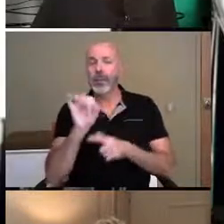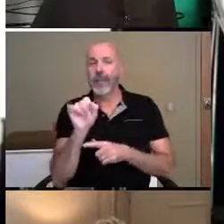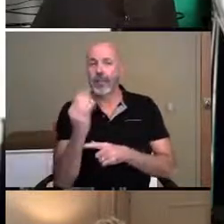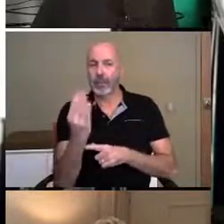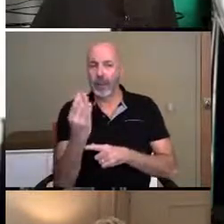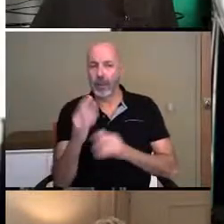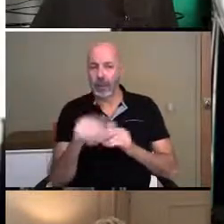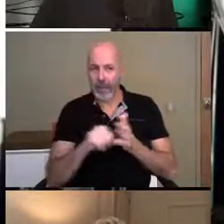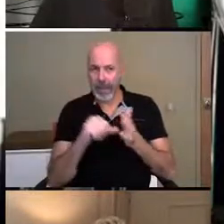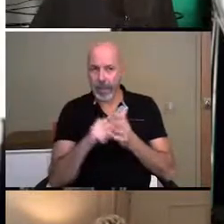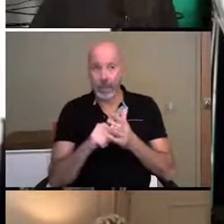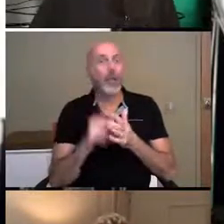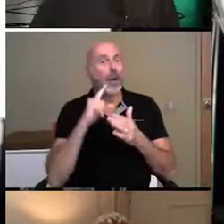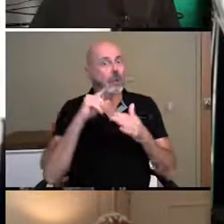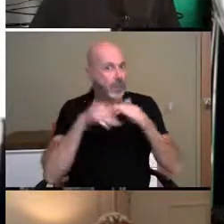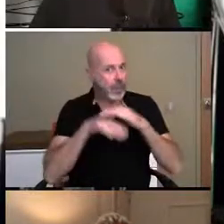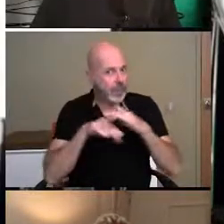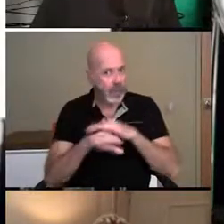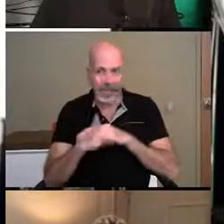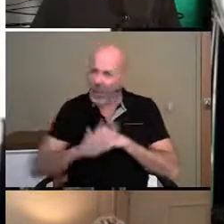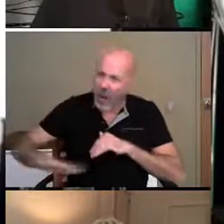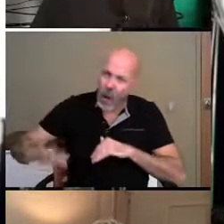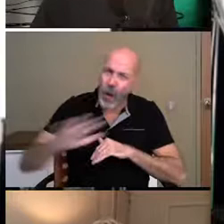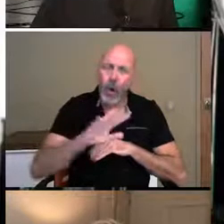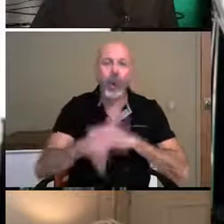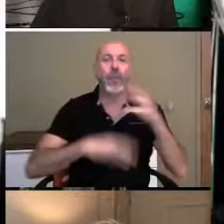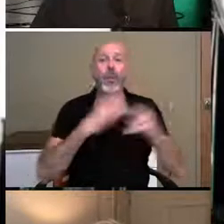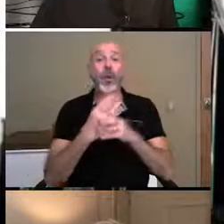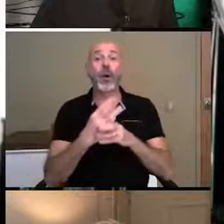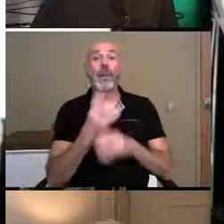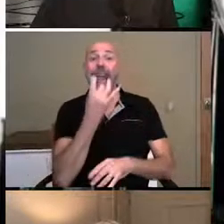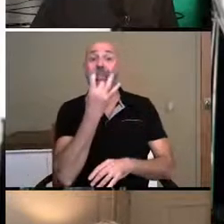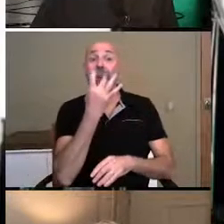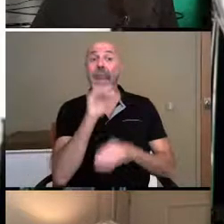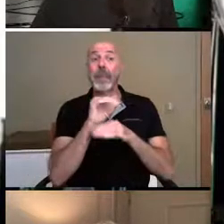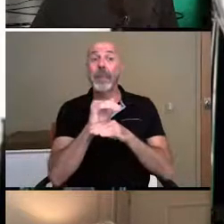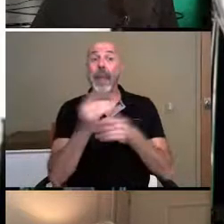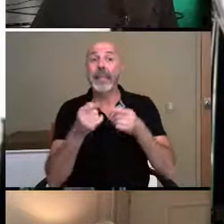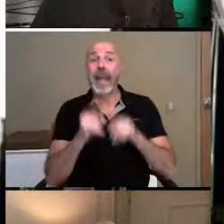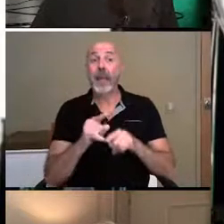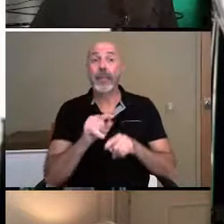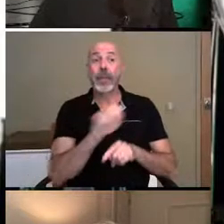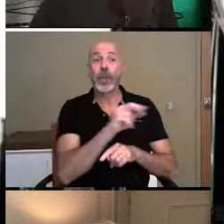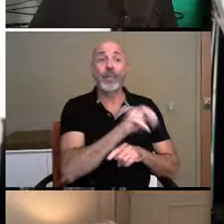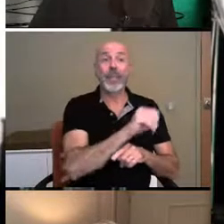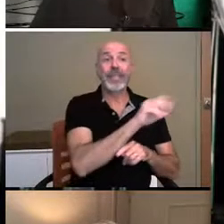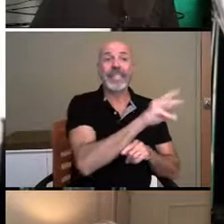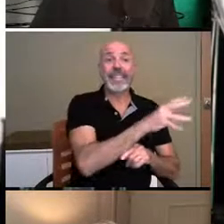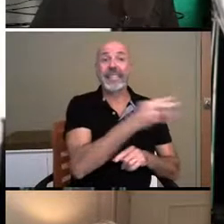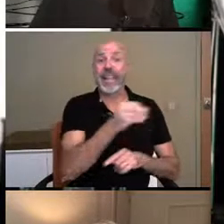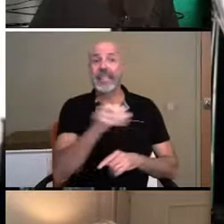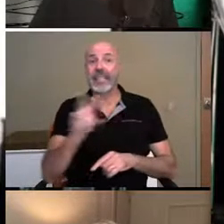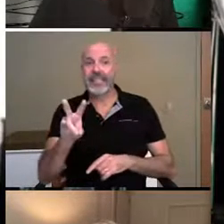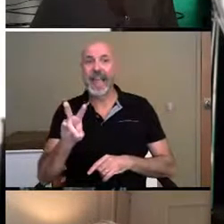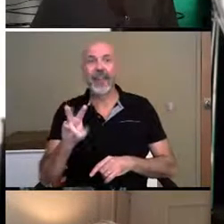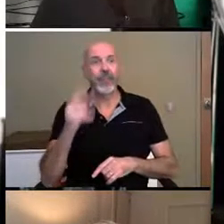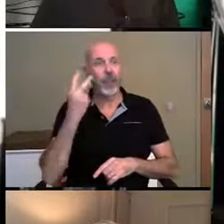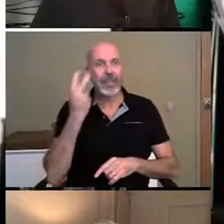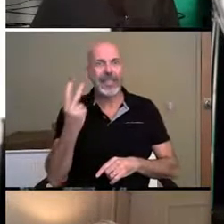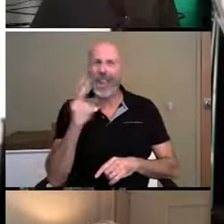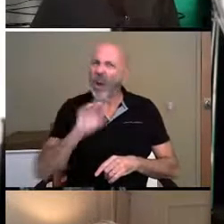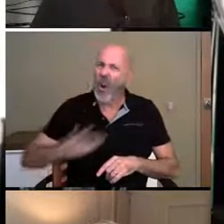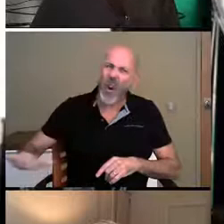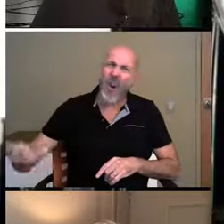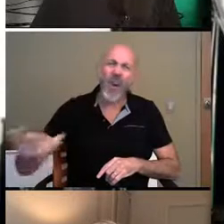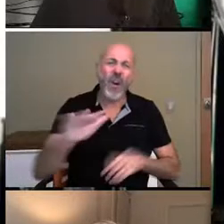accessible worldwide. Light Up the Night is happening November 6th and 7th. It's a virtual valley-wide event,